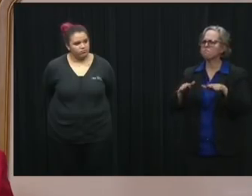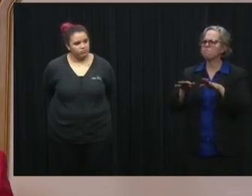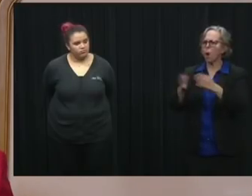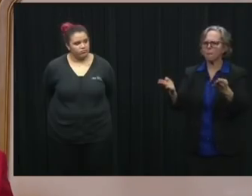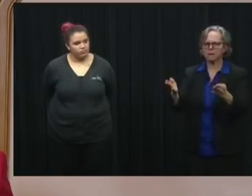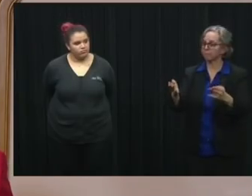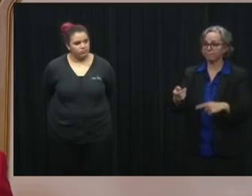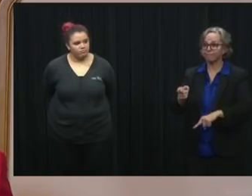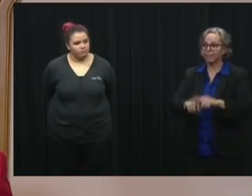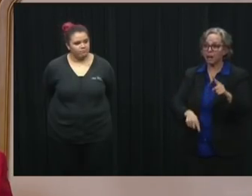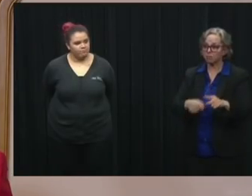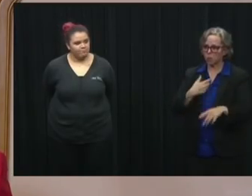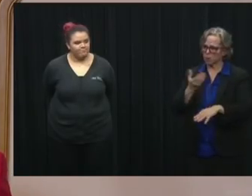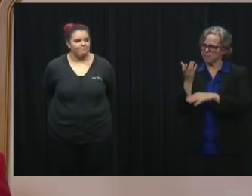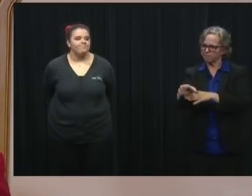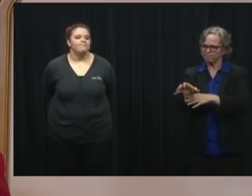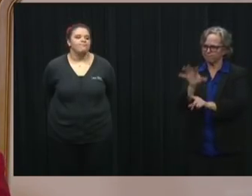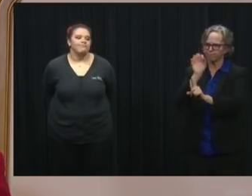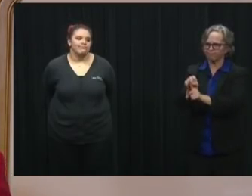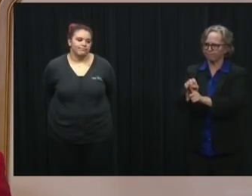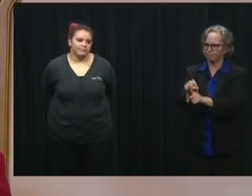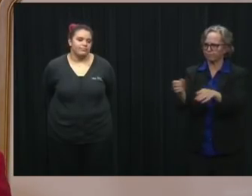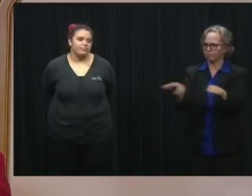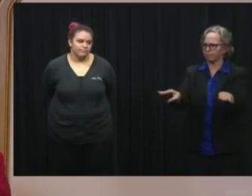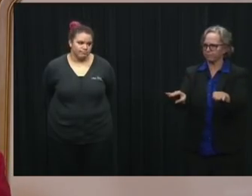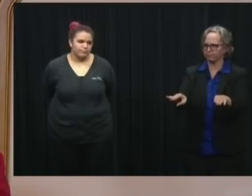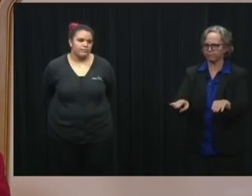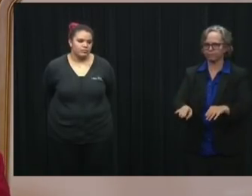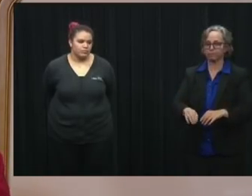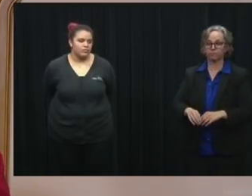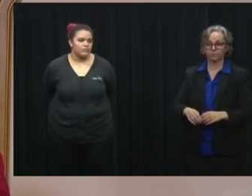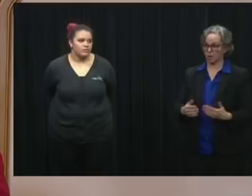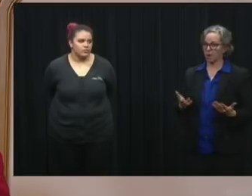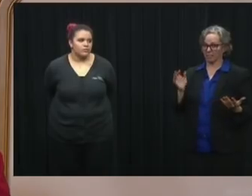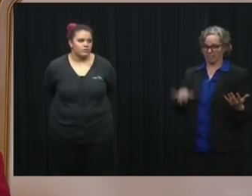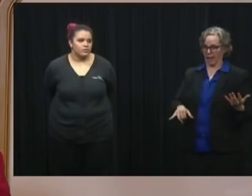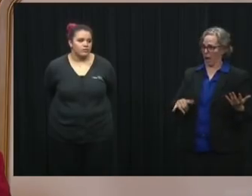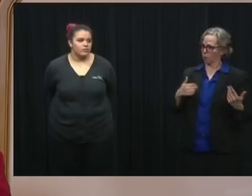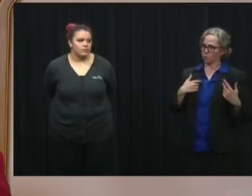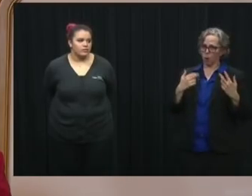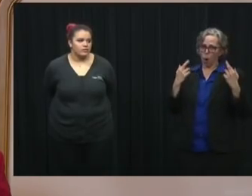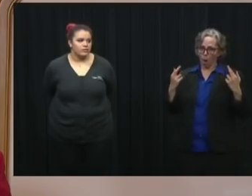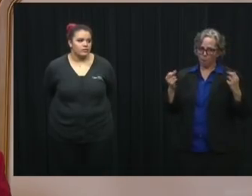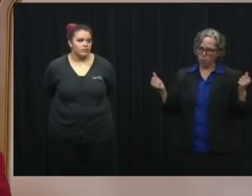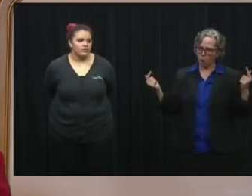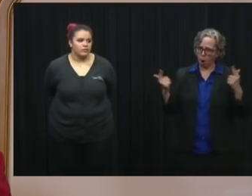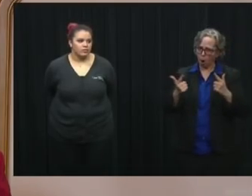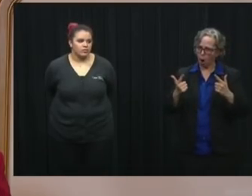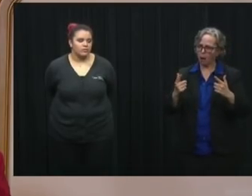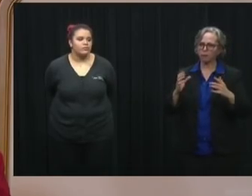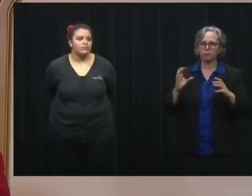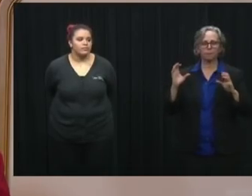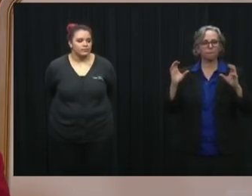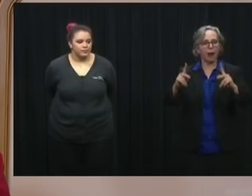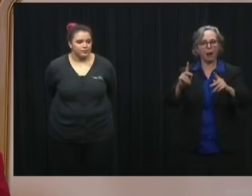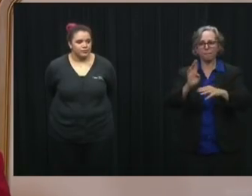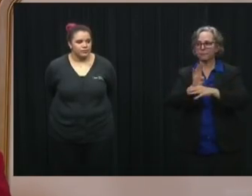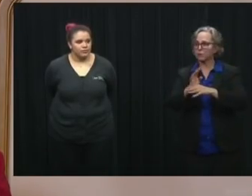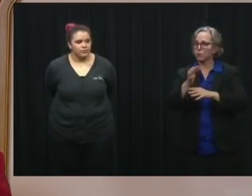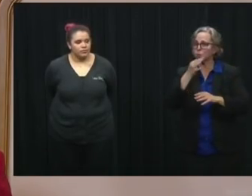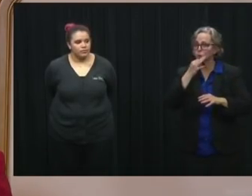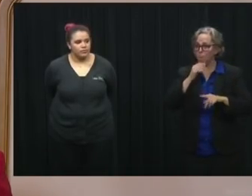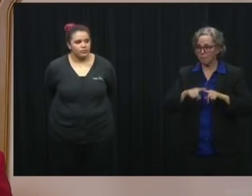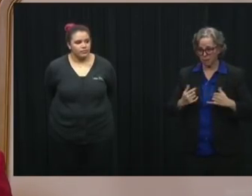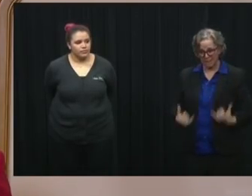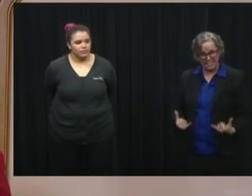Look, we hope everybody's back in business shortly, but we also know this thing is not going to even peak, we don't think, until May 1. So